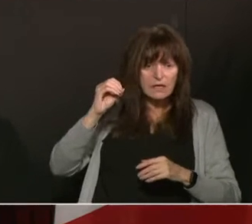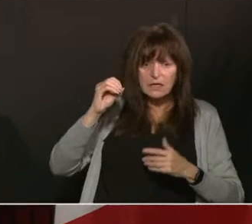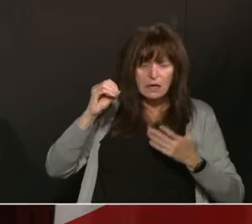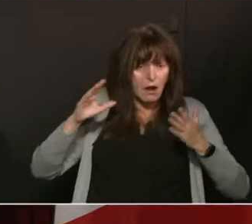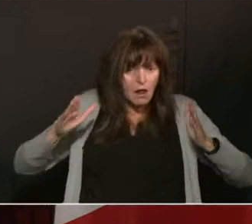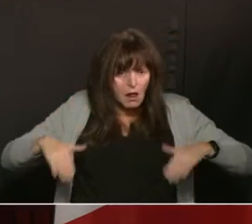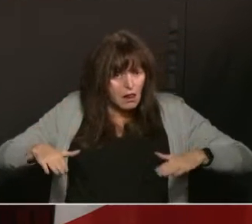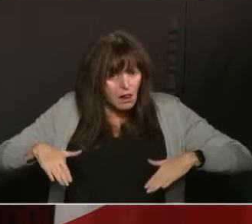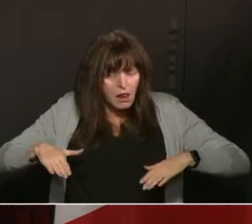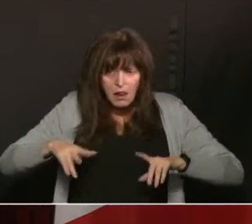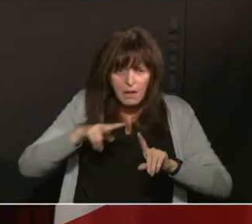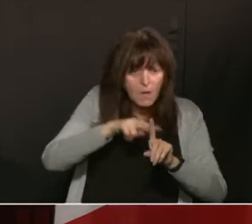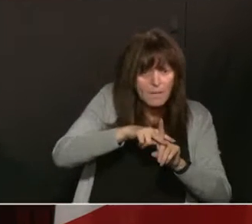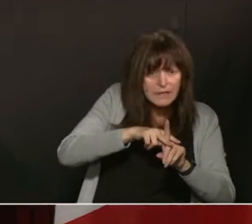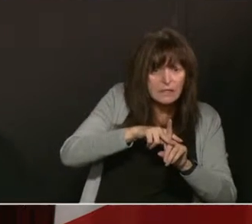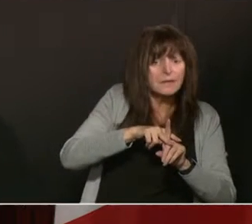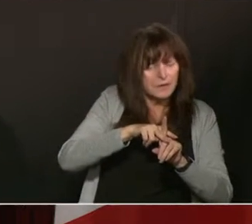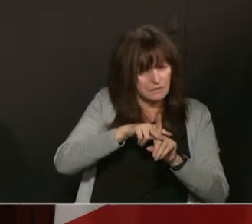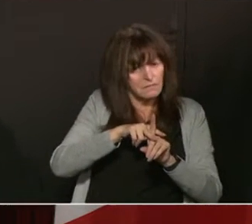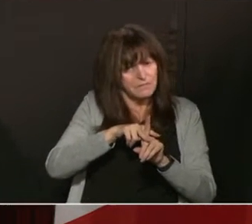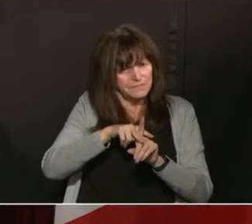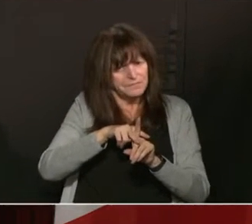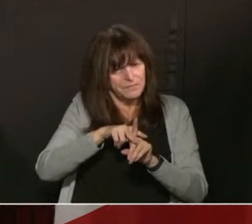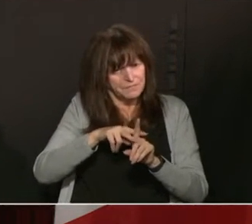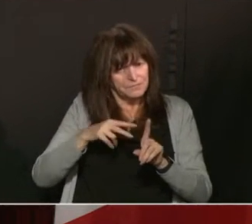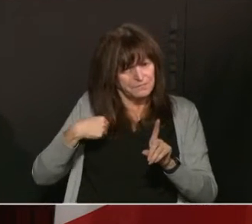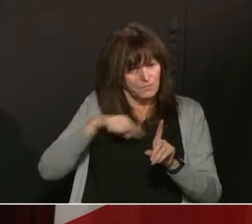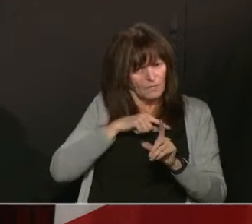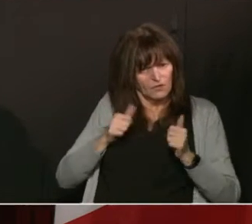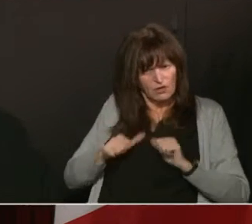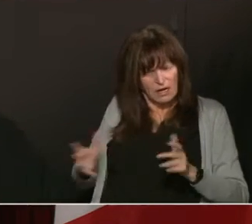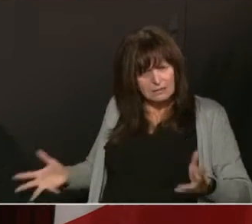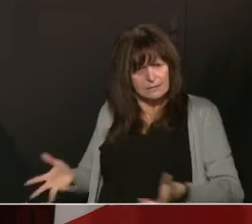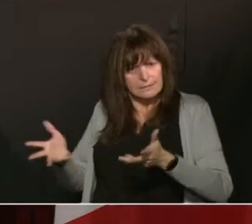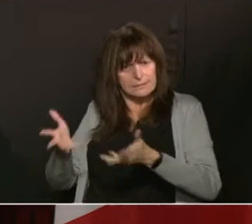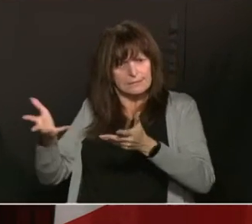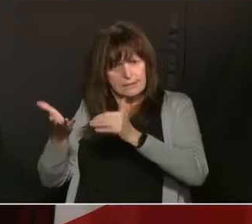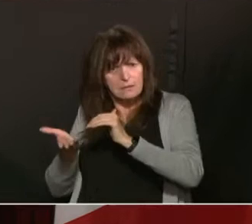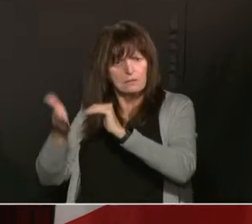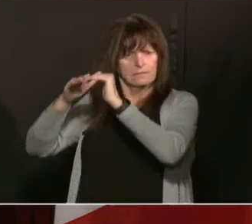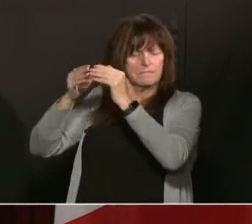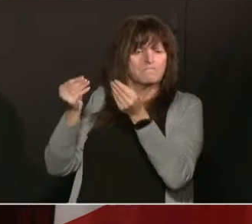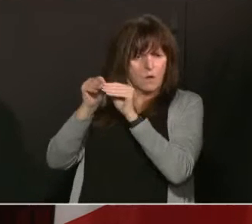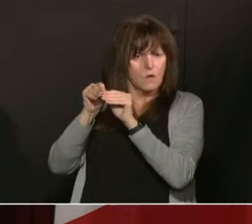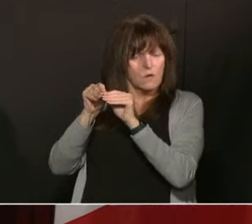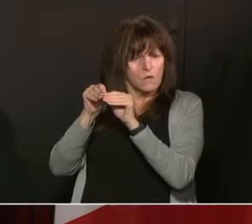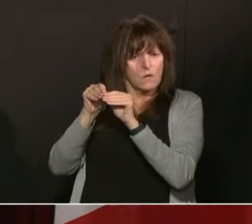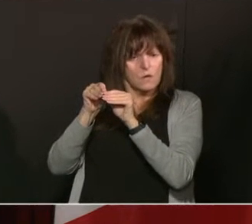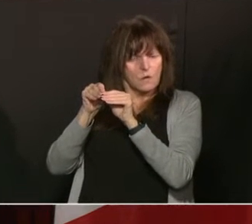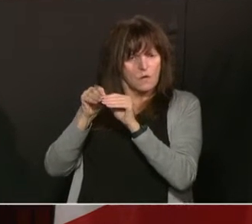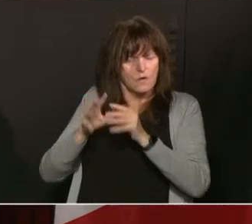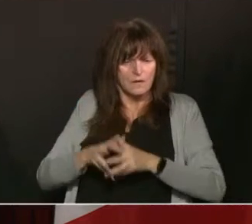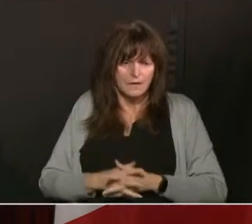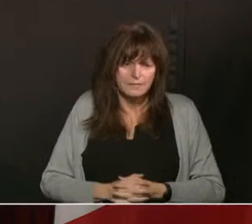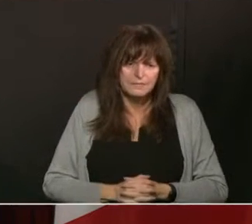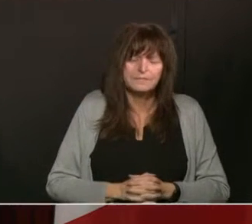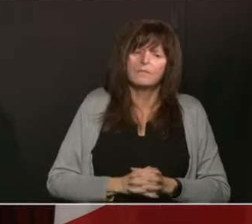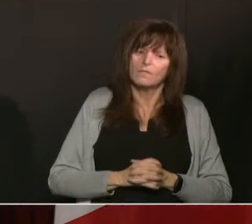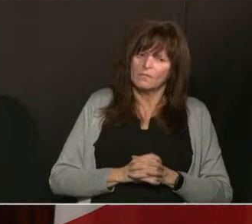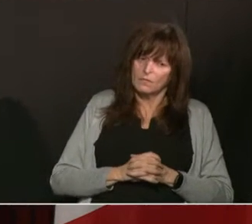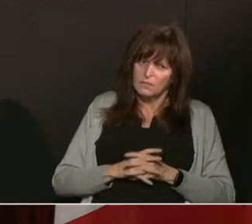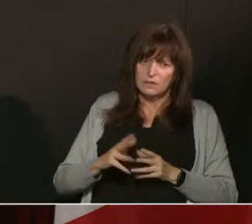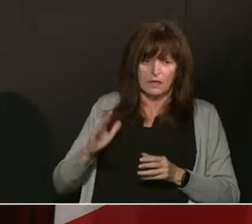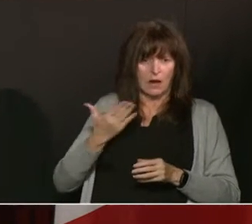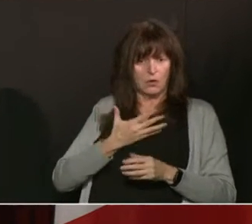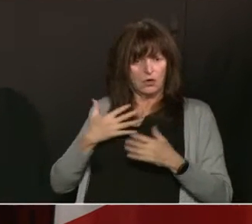which we can increase their accessibility. So we've heard these issues. Our health units and partners are all trying to address them. I'm